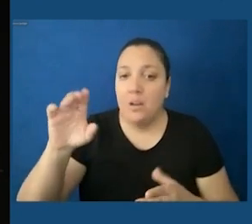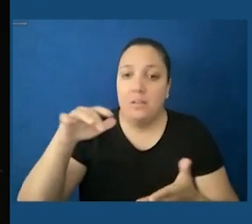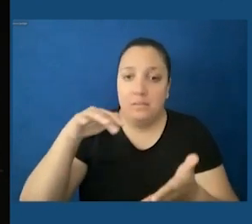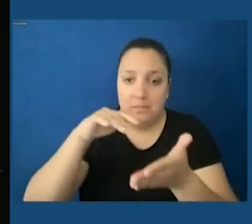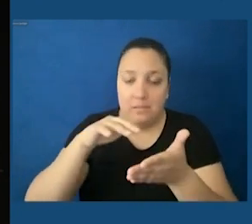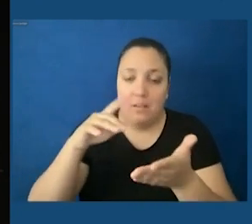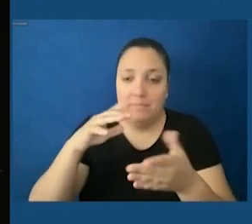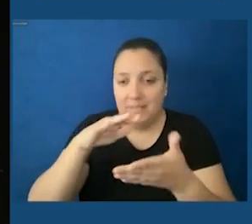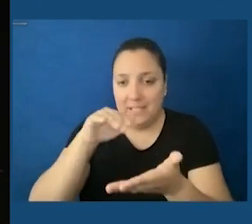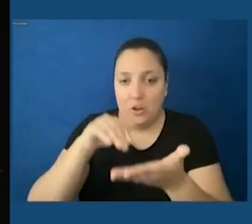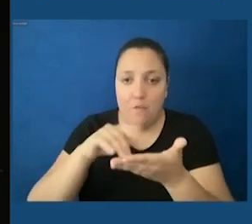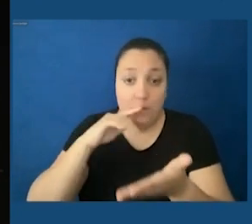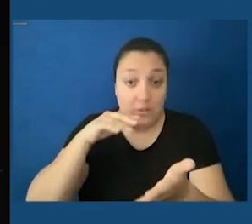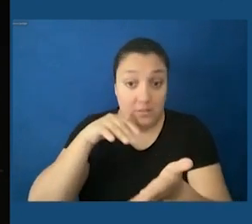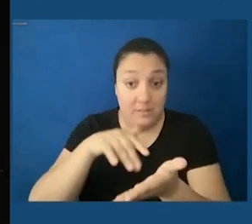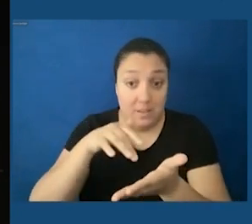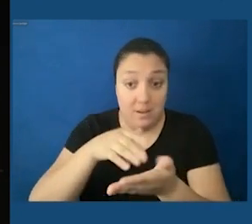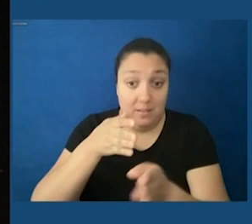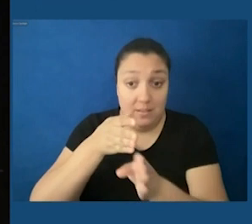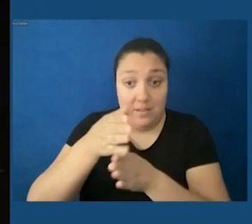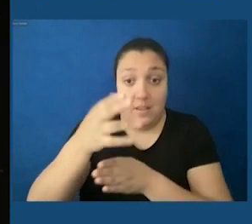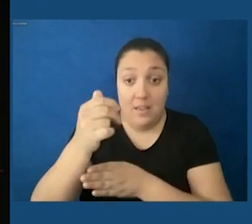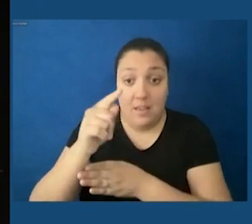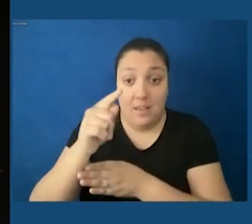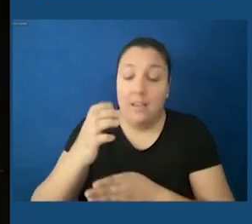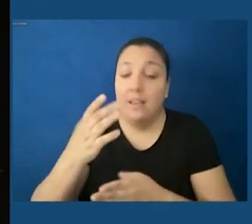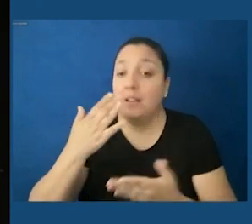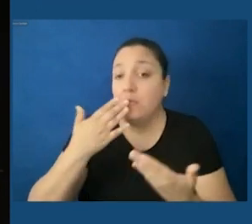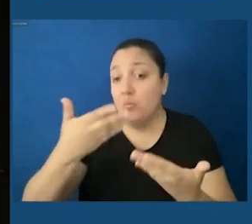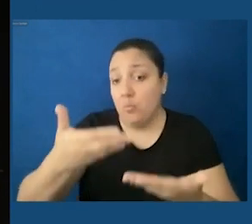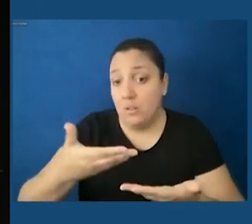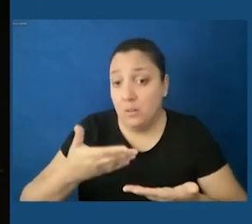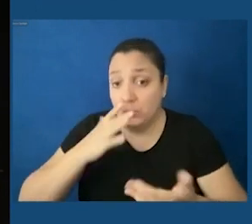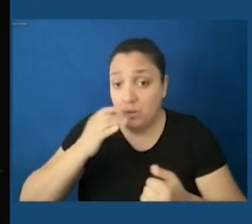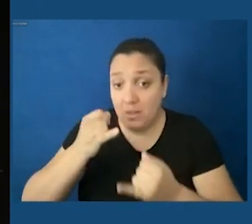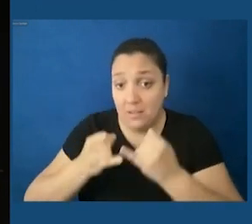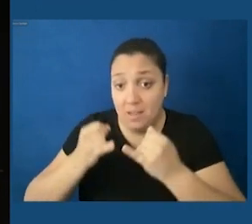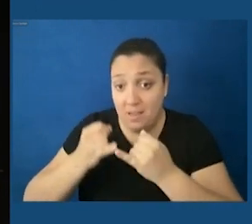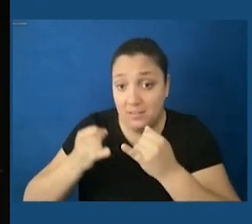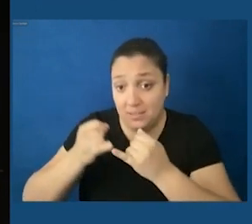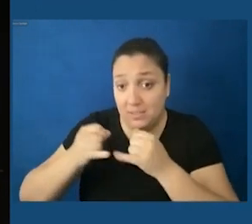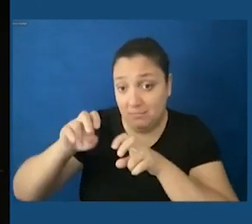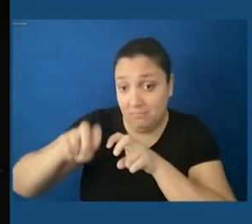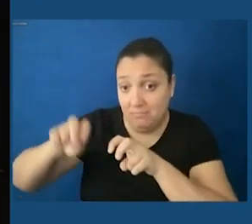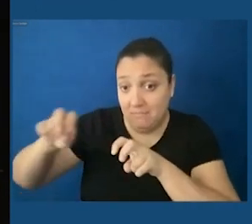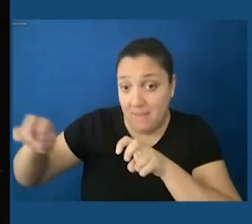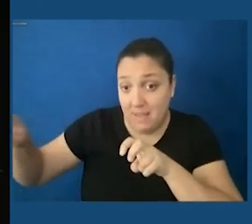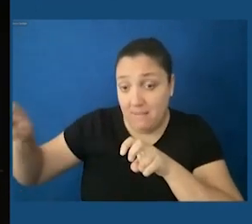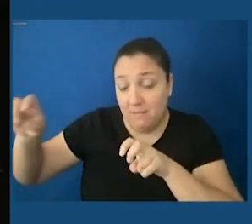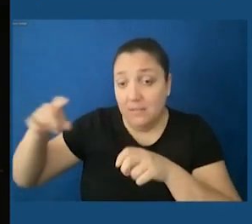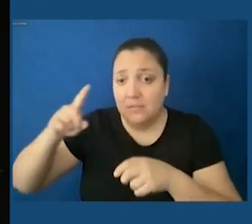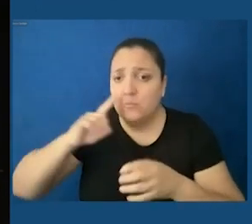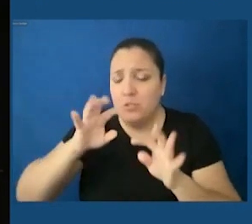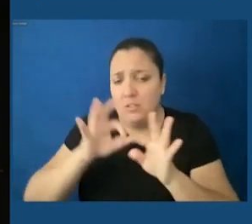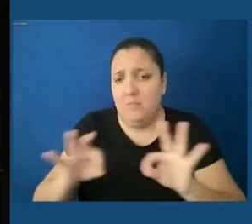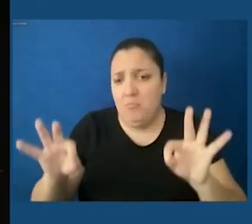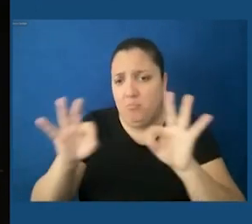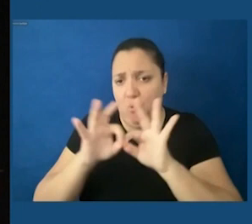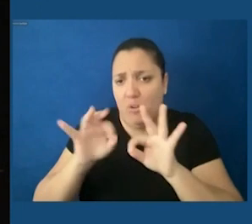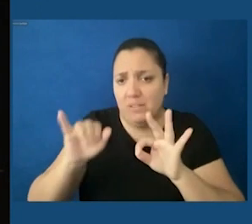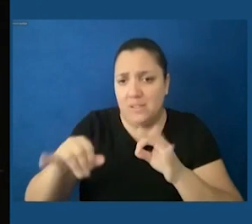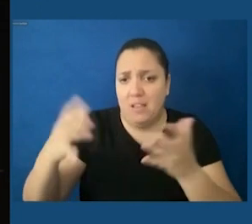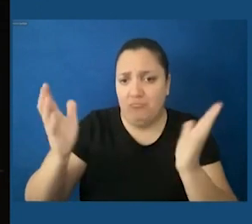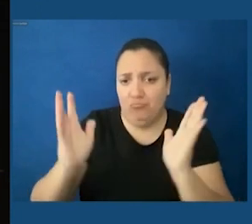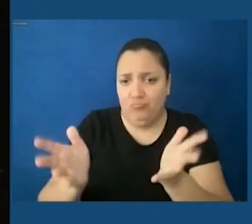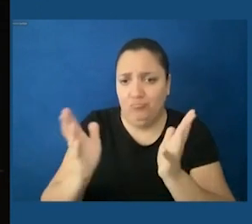you to this last panel of the day. I appreciate your sticking around and the importance of the discussion we're going to have here. We're going to also try